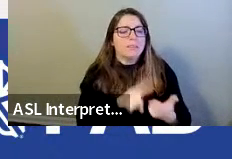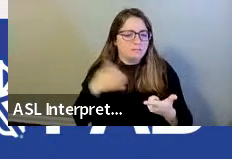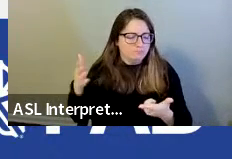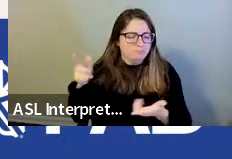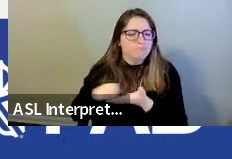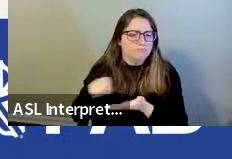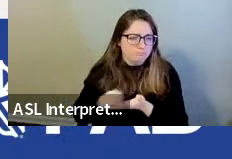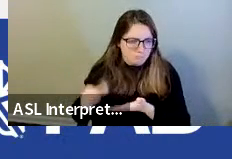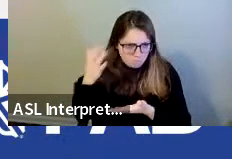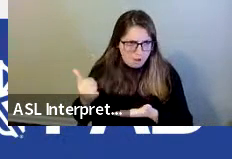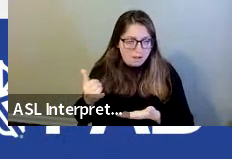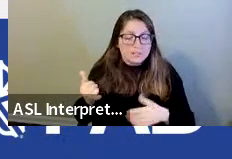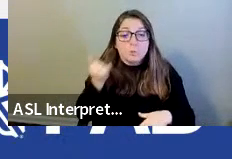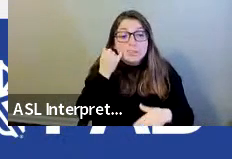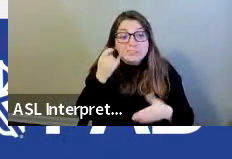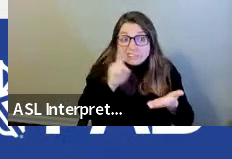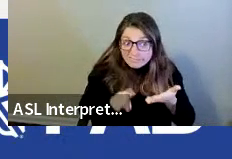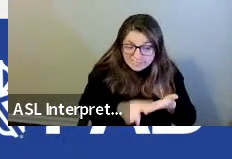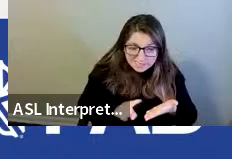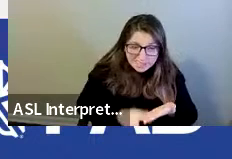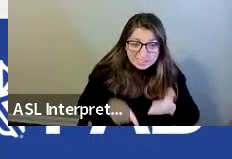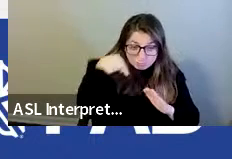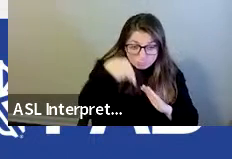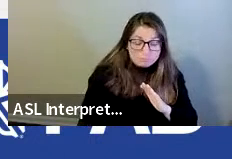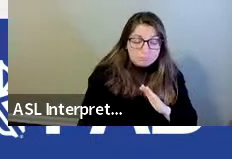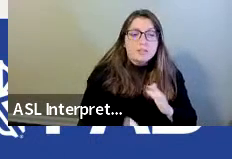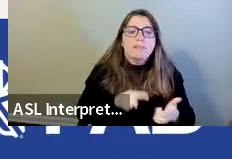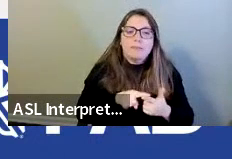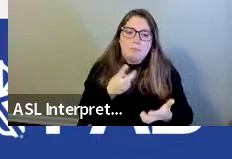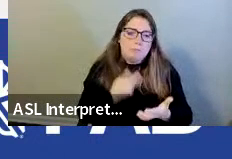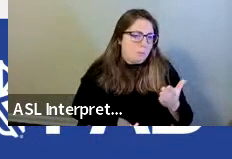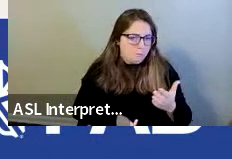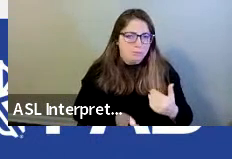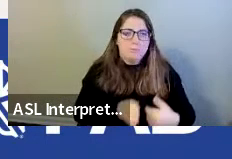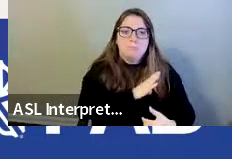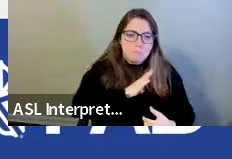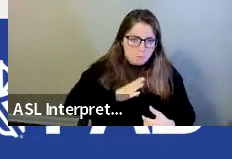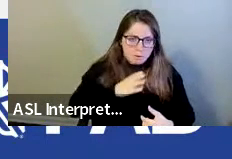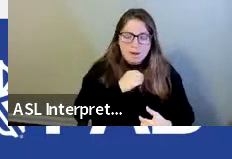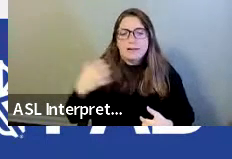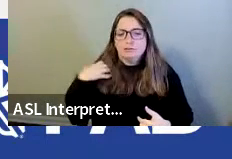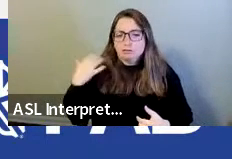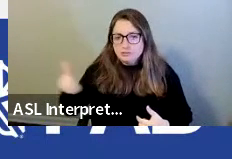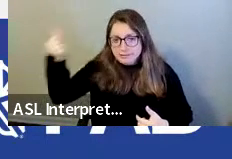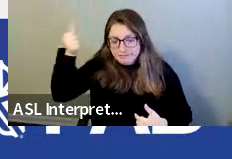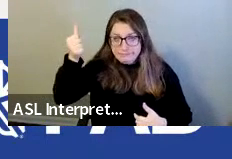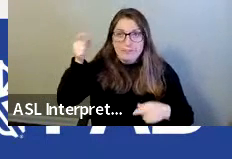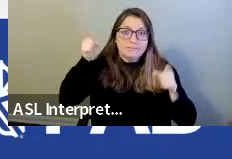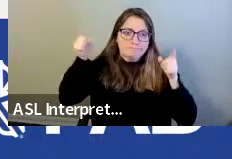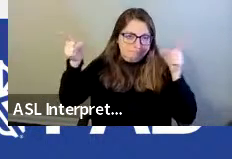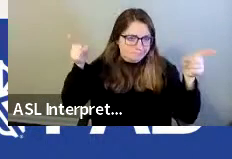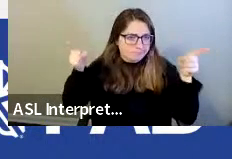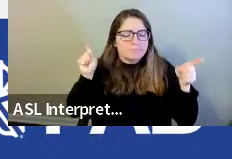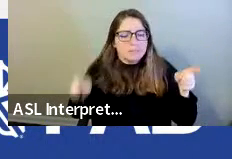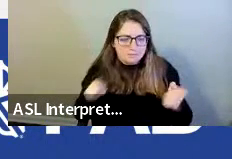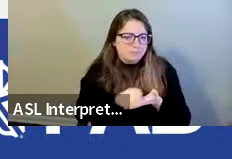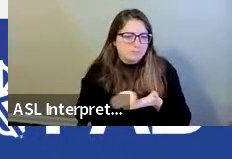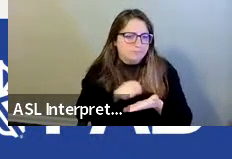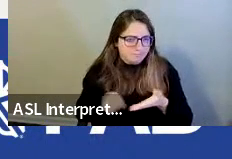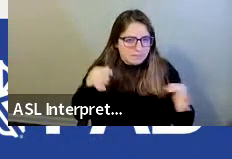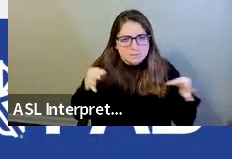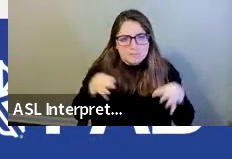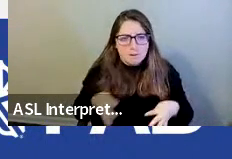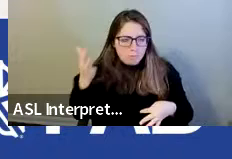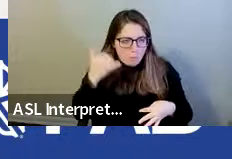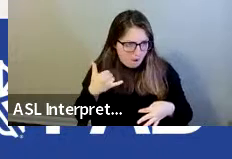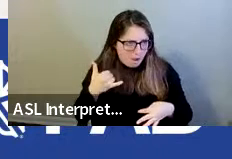there's a written explanation required by both parties to explain why they selected the outcome that they selected.